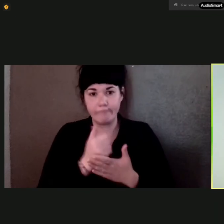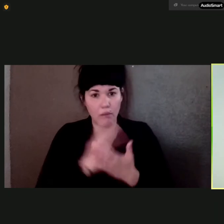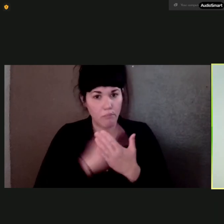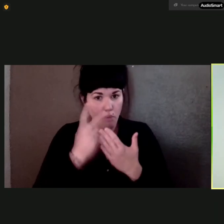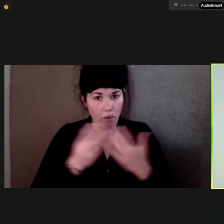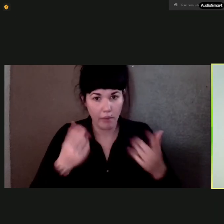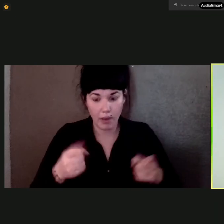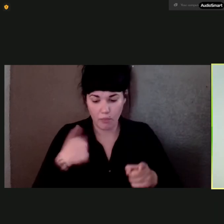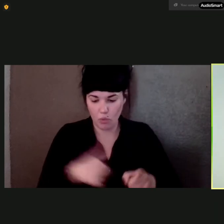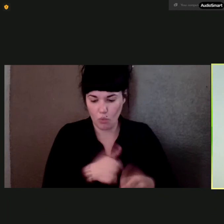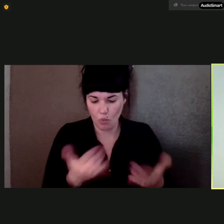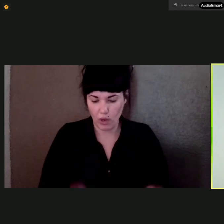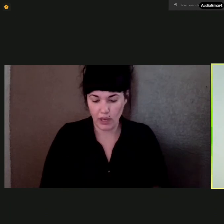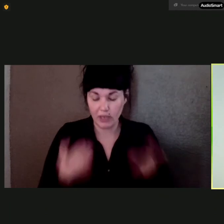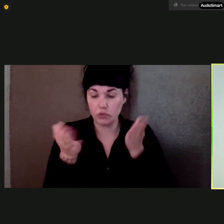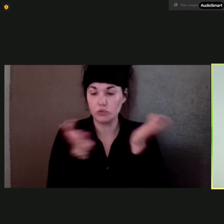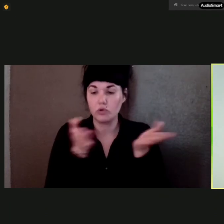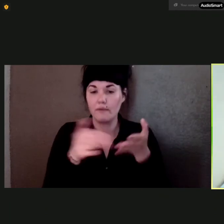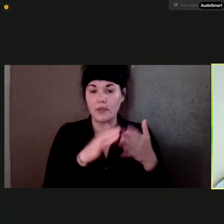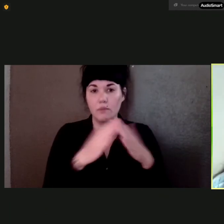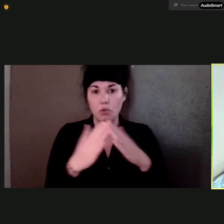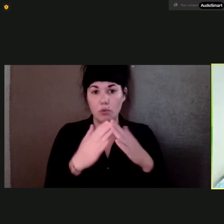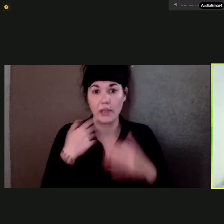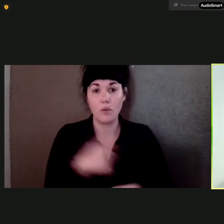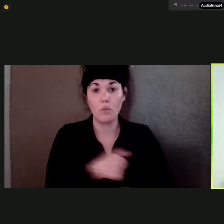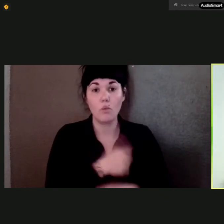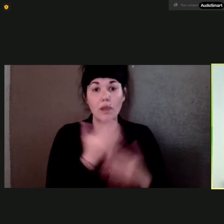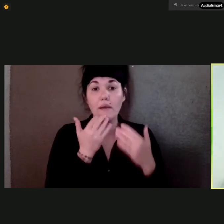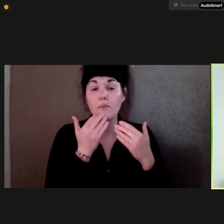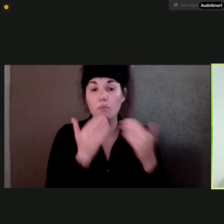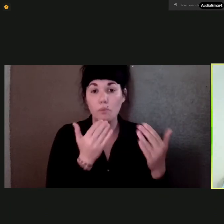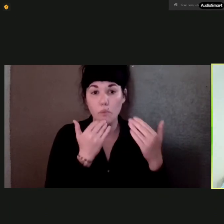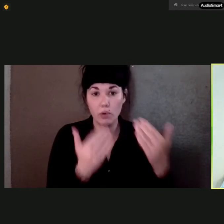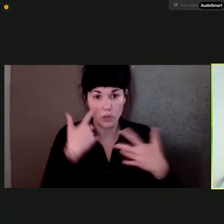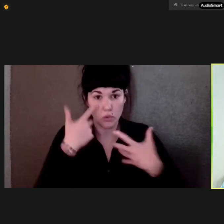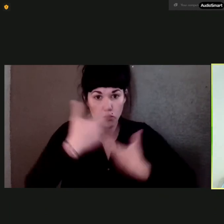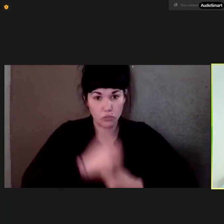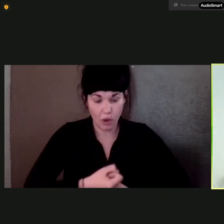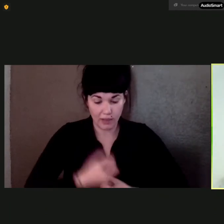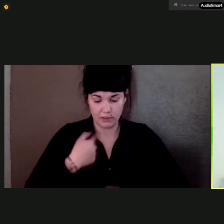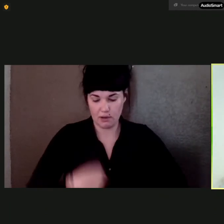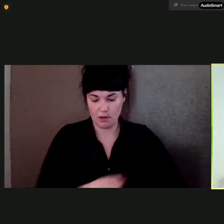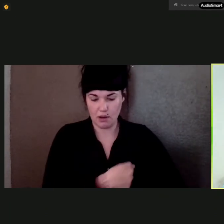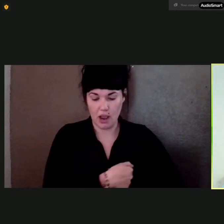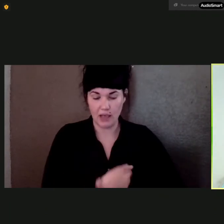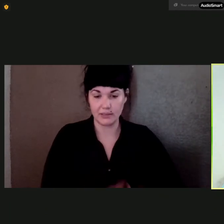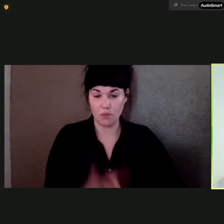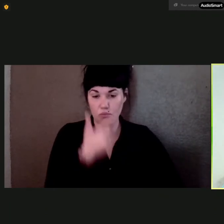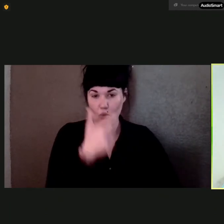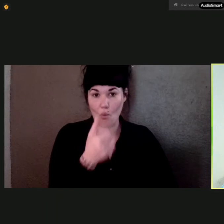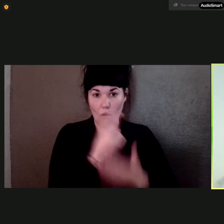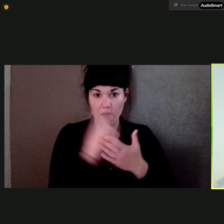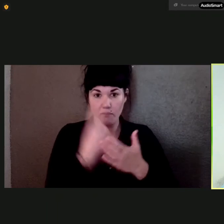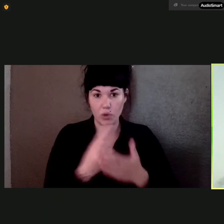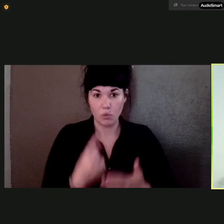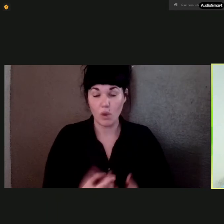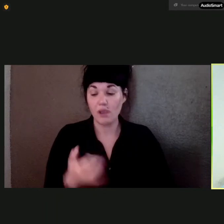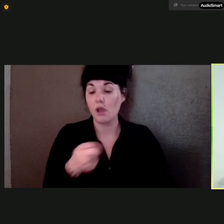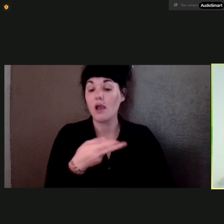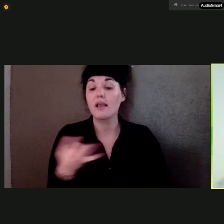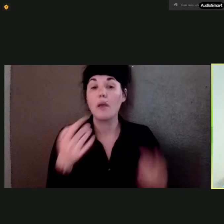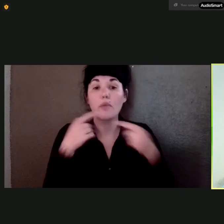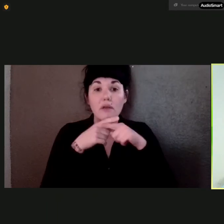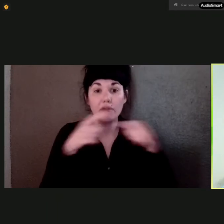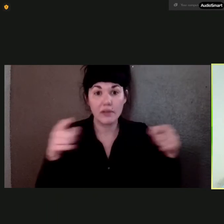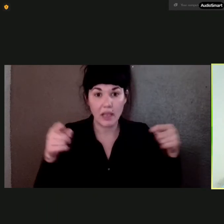and appreciate your trusting us and joining us every week. A couple of announcements, and we're going to go ahead and post